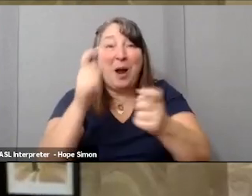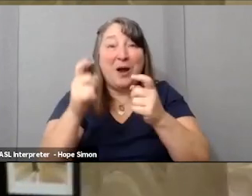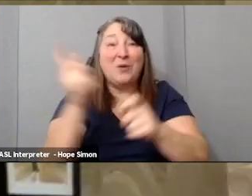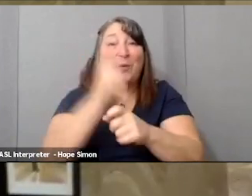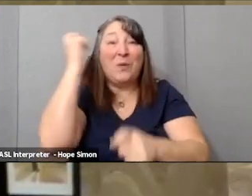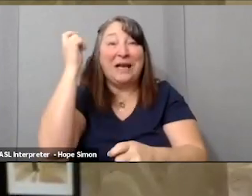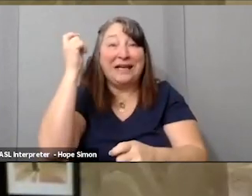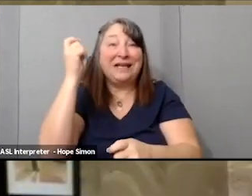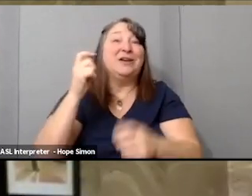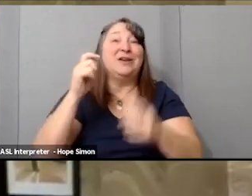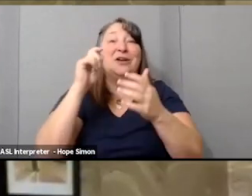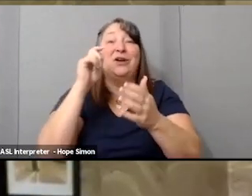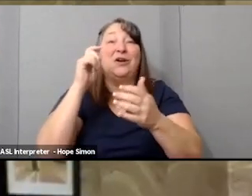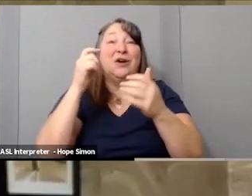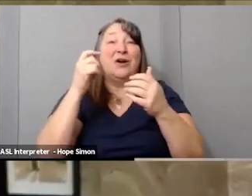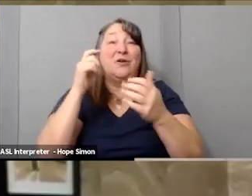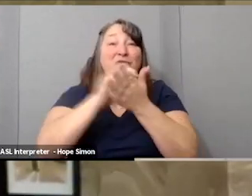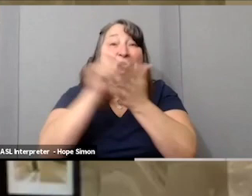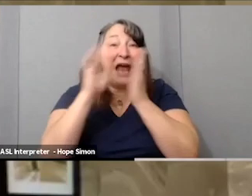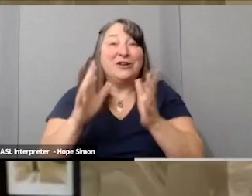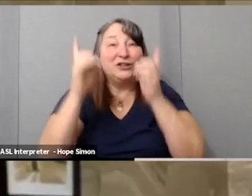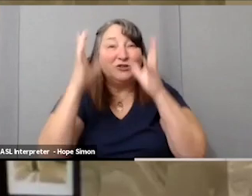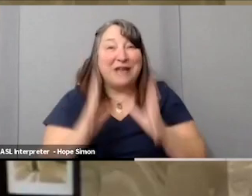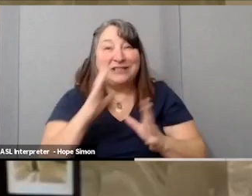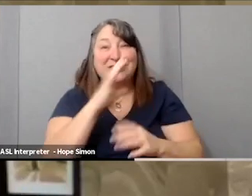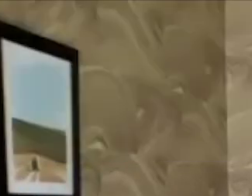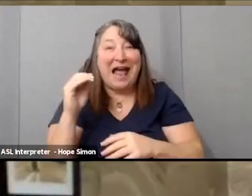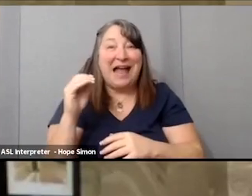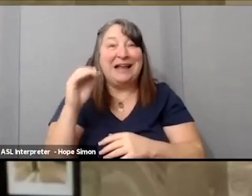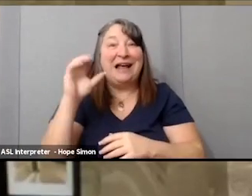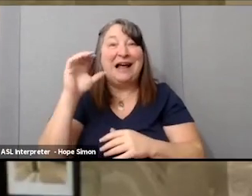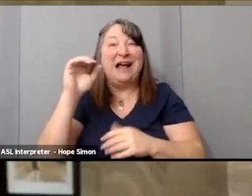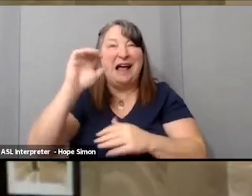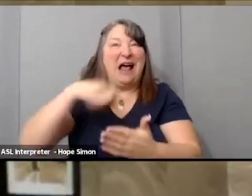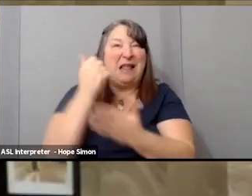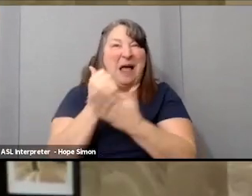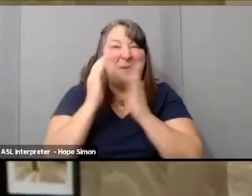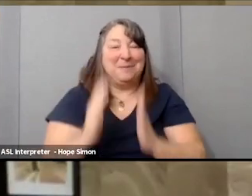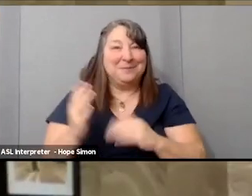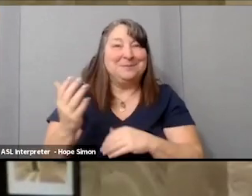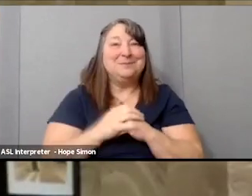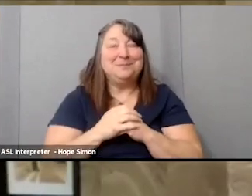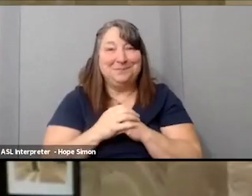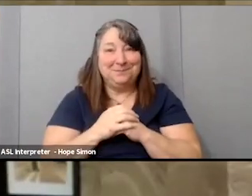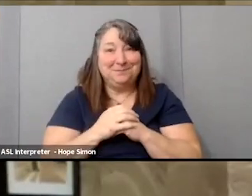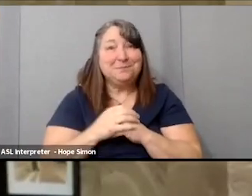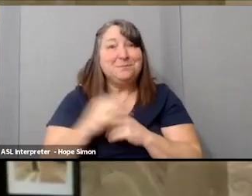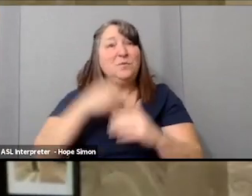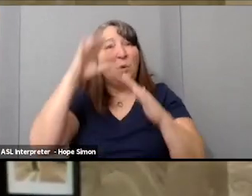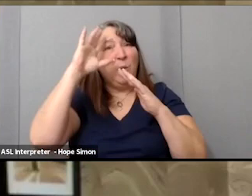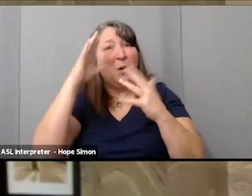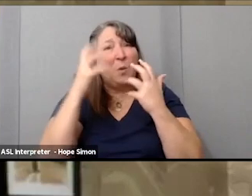Riley Draper. We are inspired by the work that GDI continues to do in this space and hope to use it to inform future